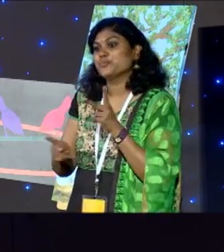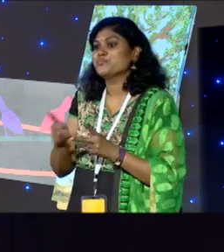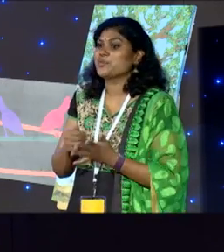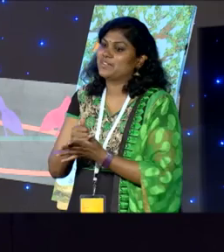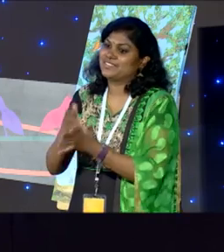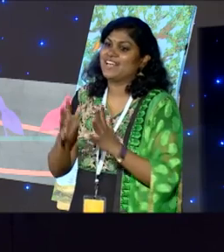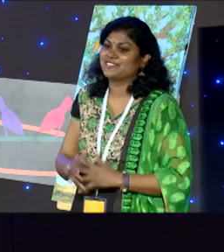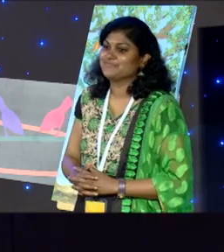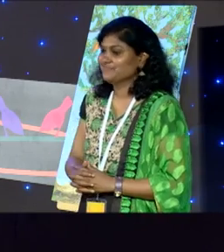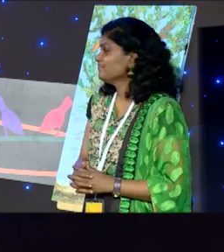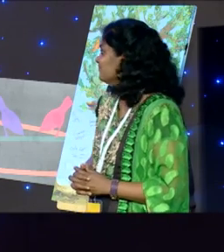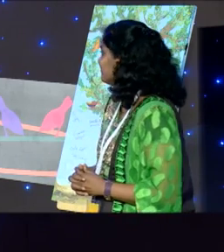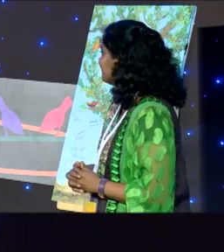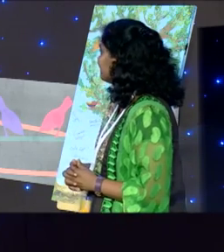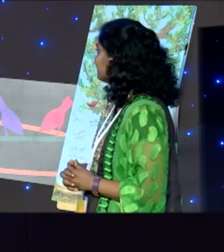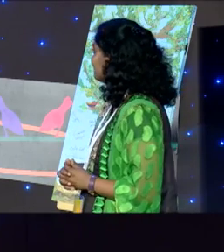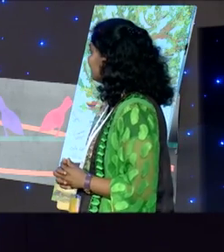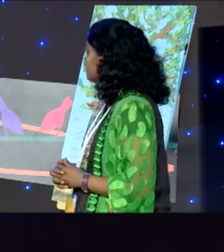And